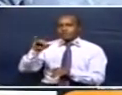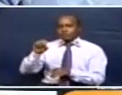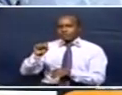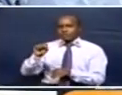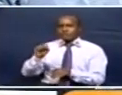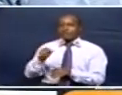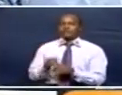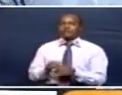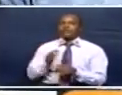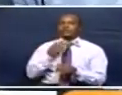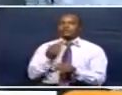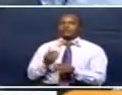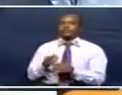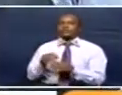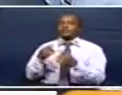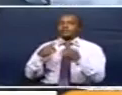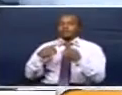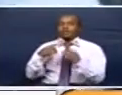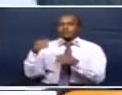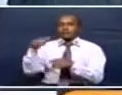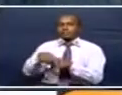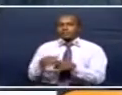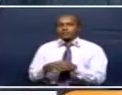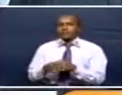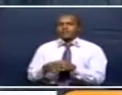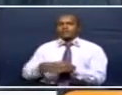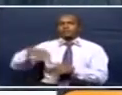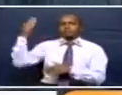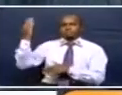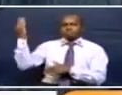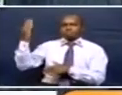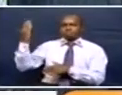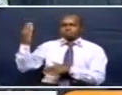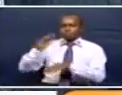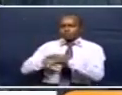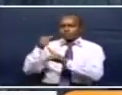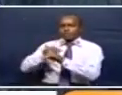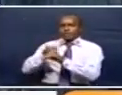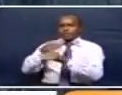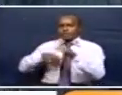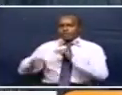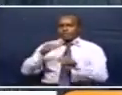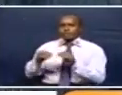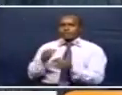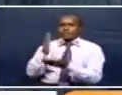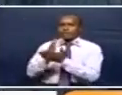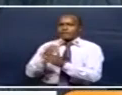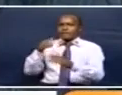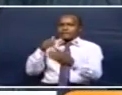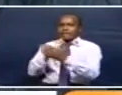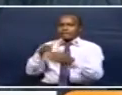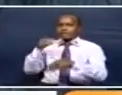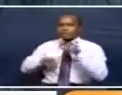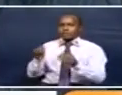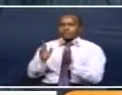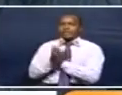Kenyan roots. Comes and talks, gives a great lecture on corruption, fighting corruption. He was really against corruption. And they